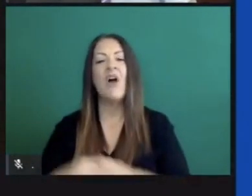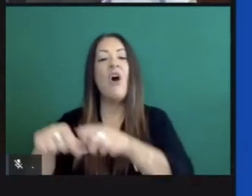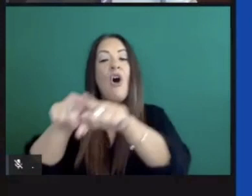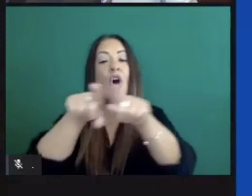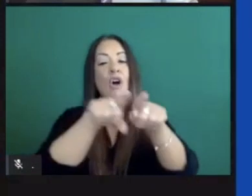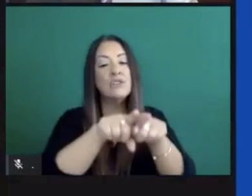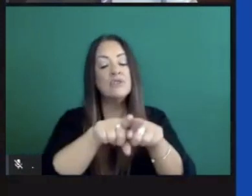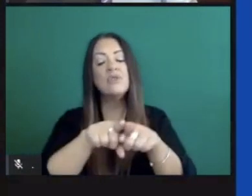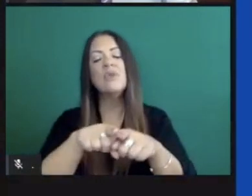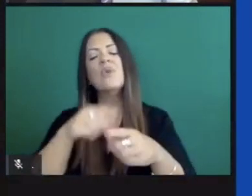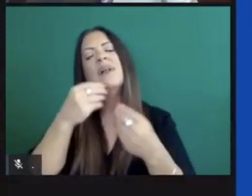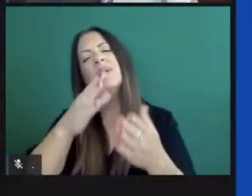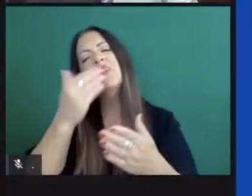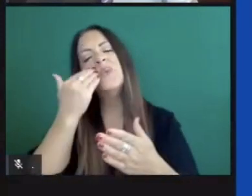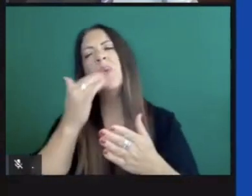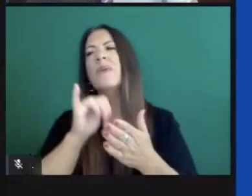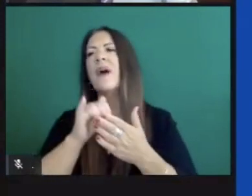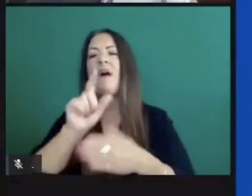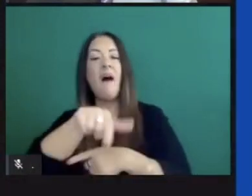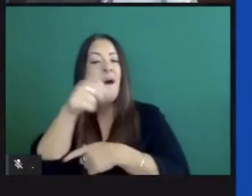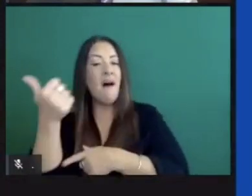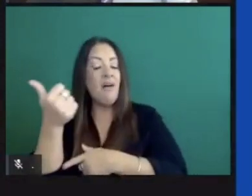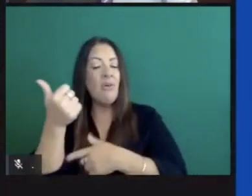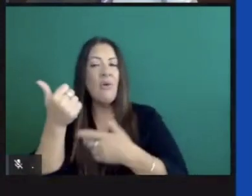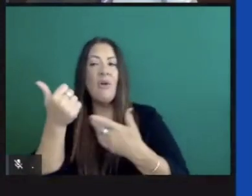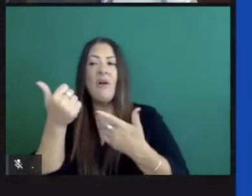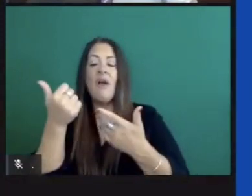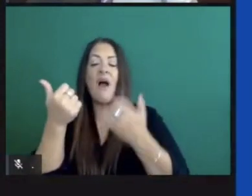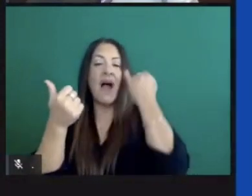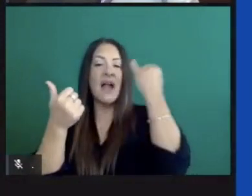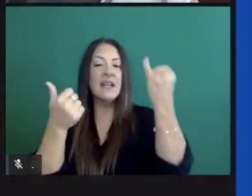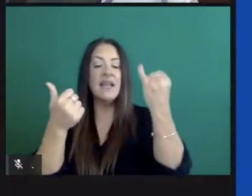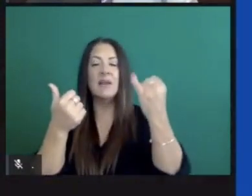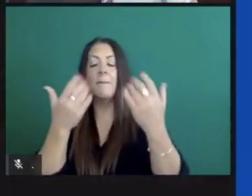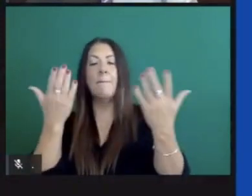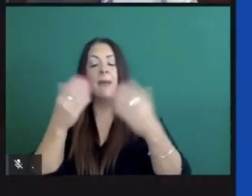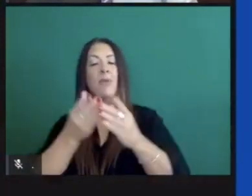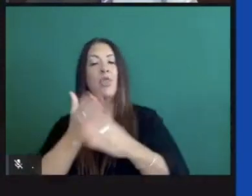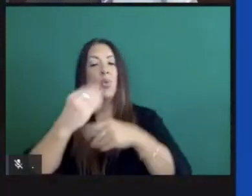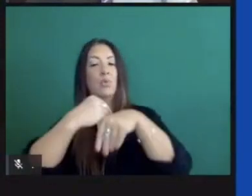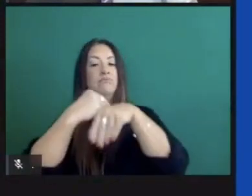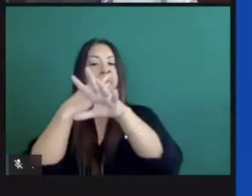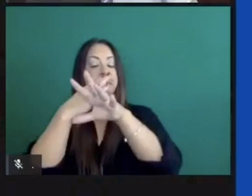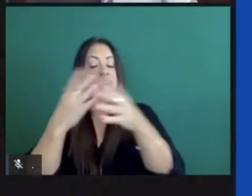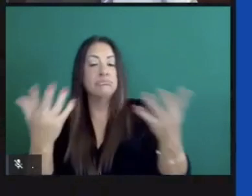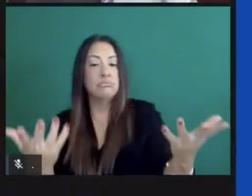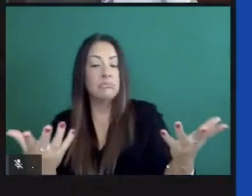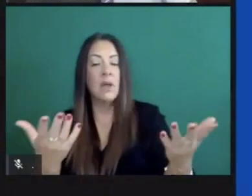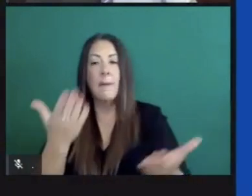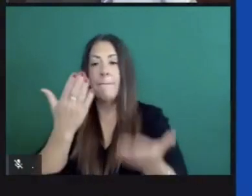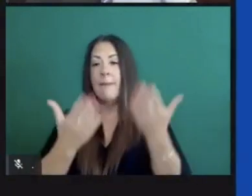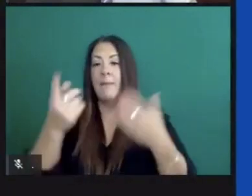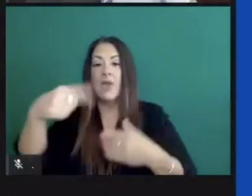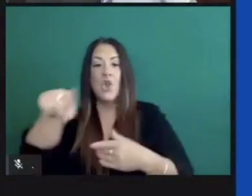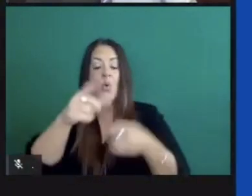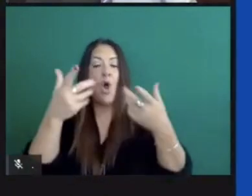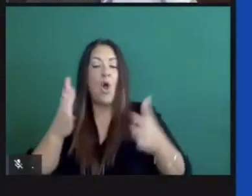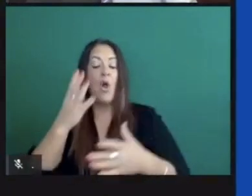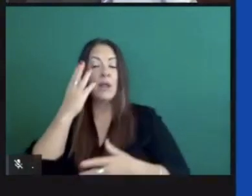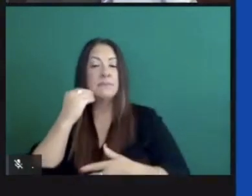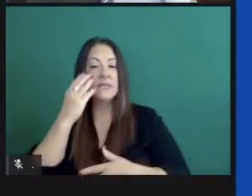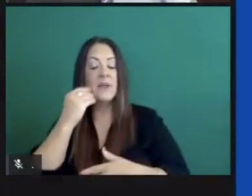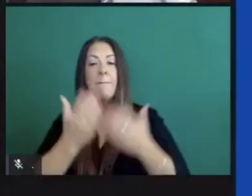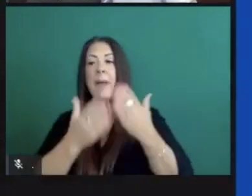that there are certainly some new ways to celebrate virtually that many people are already sharing online.